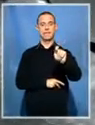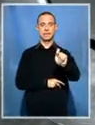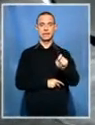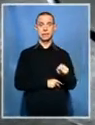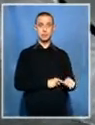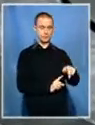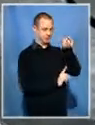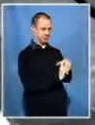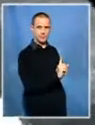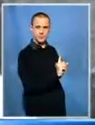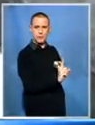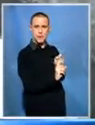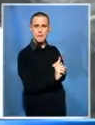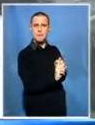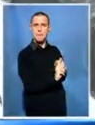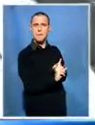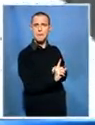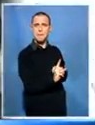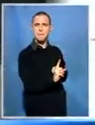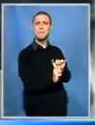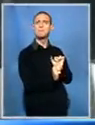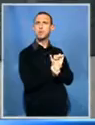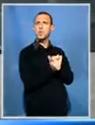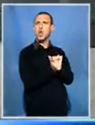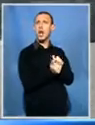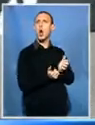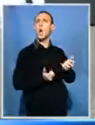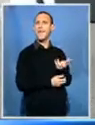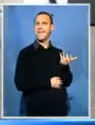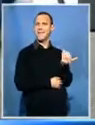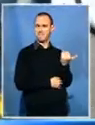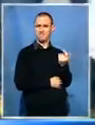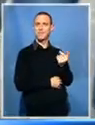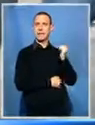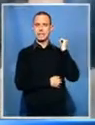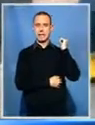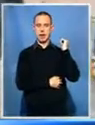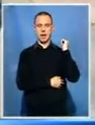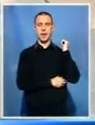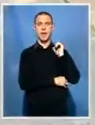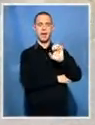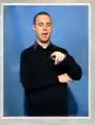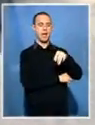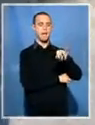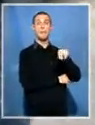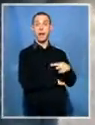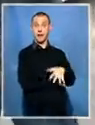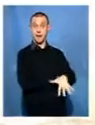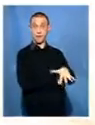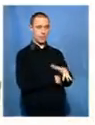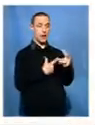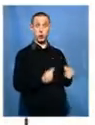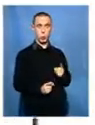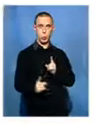Sikangele Mki was arrested while at work in Epping yesterday. His modus operandi: approach the victims, rob them